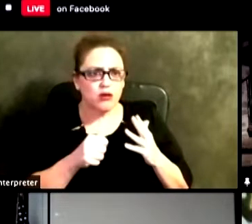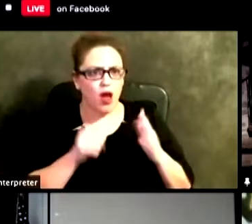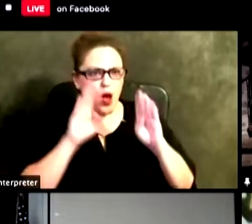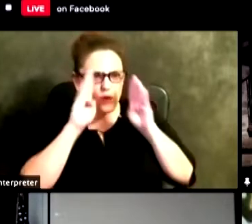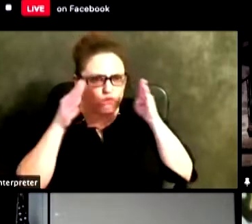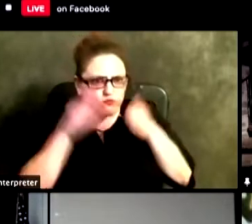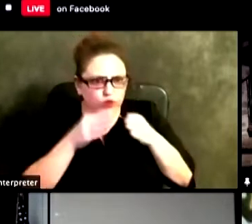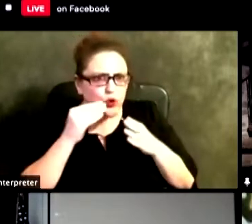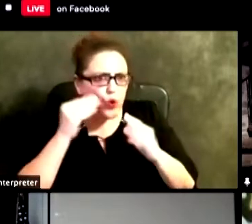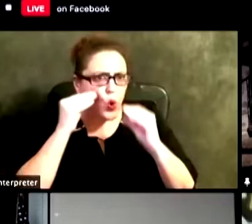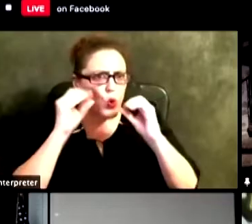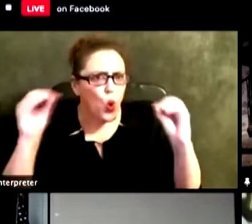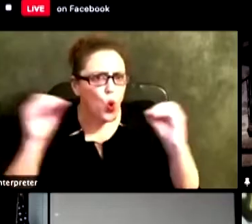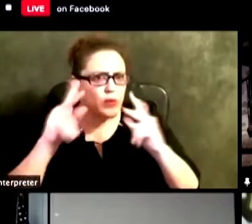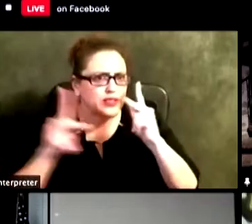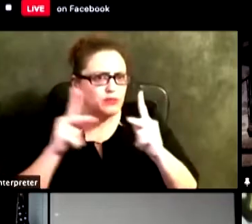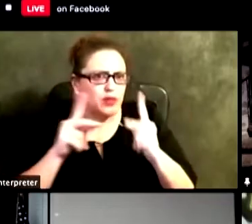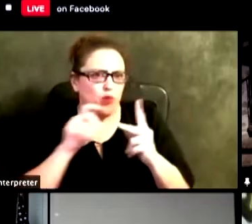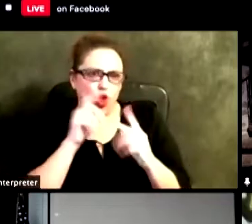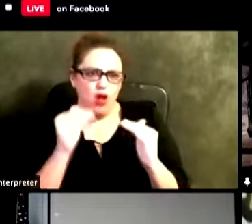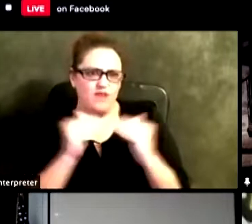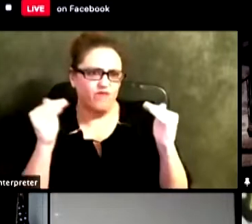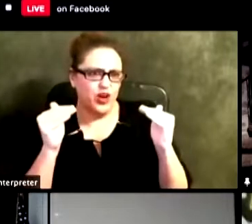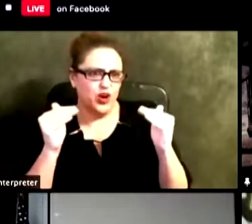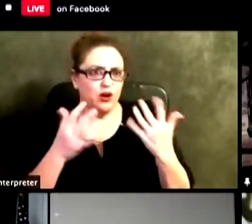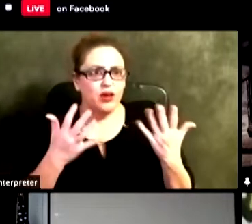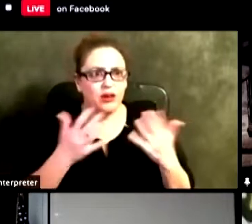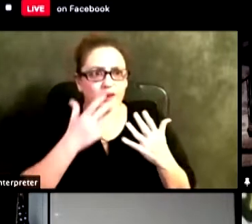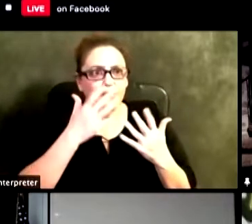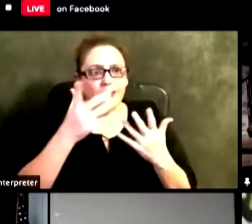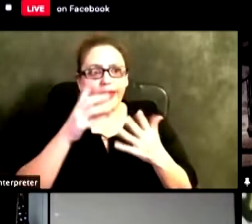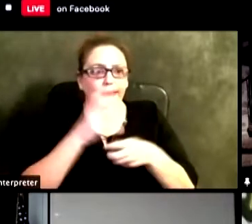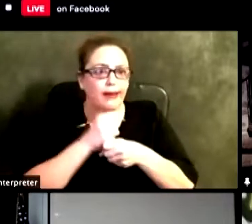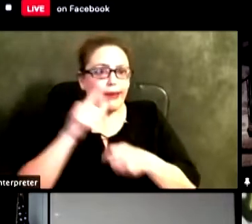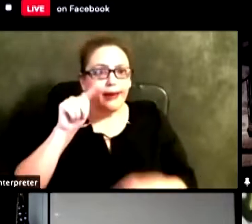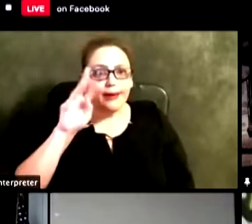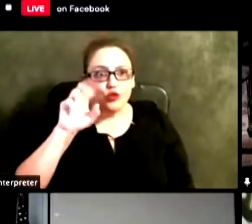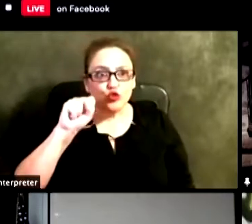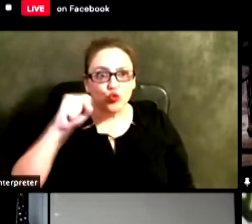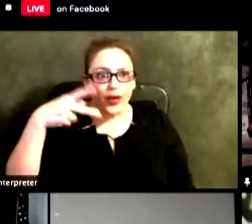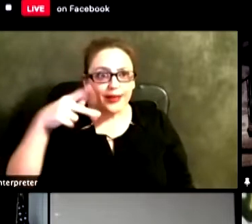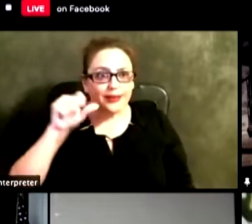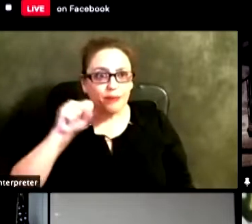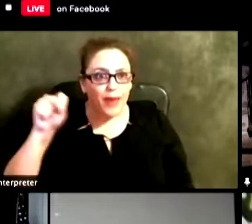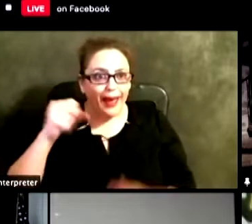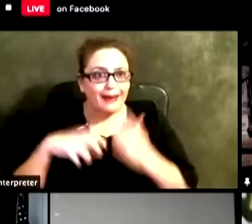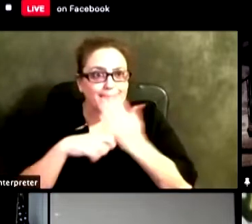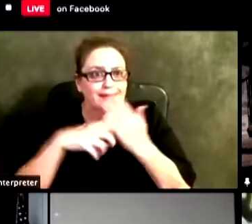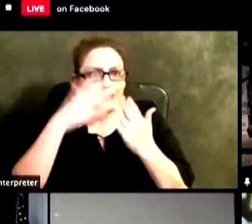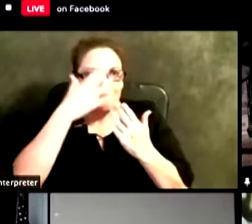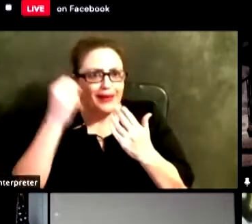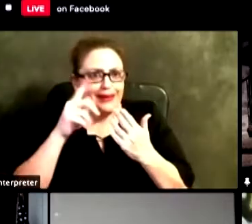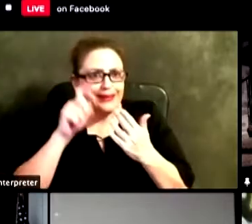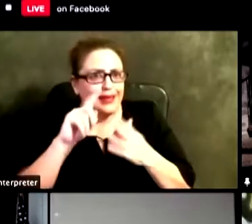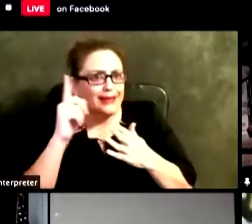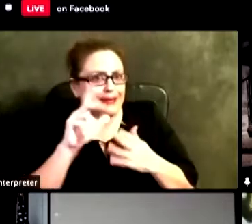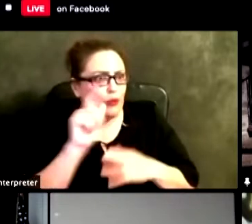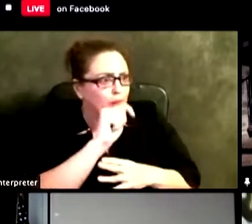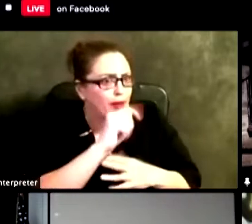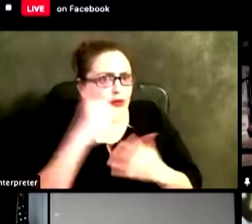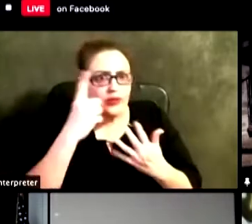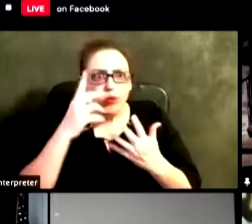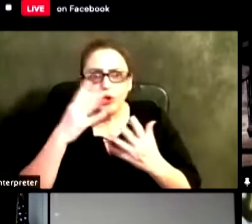will get arrested for trespassing because they need to use a store's bathroom or they need somewhere to sleep, which is unfair because they're already homeless. So what else are they